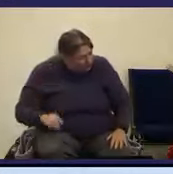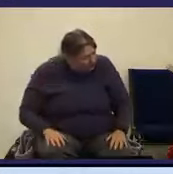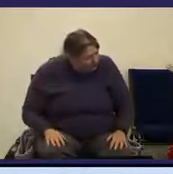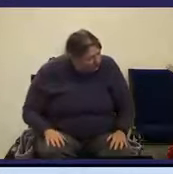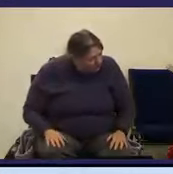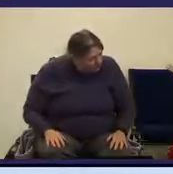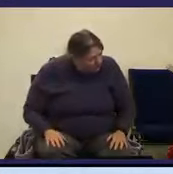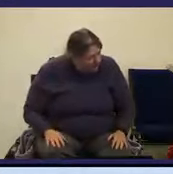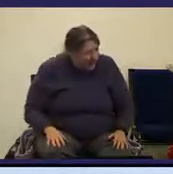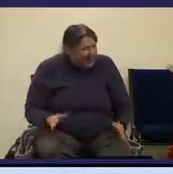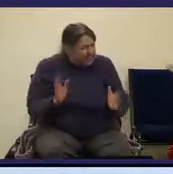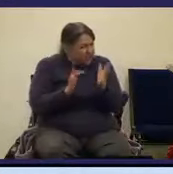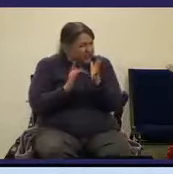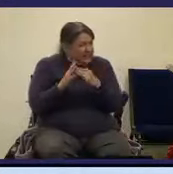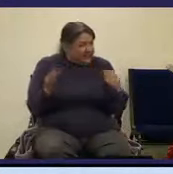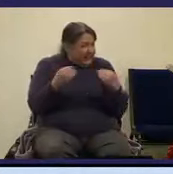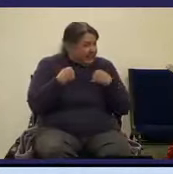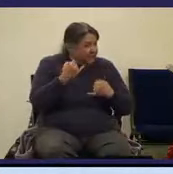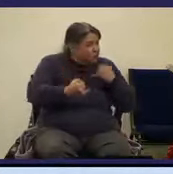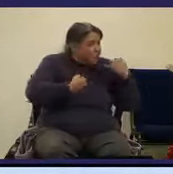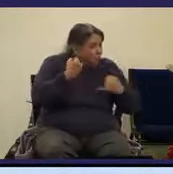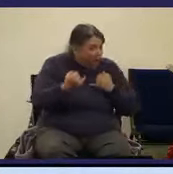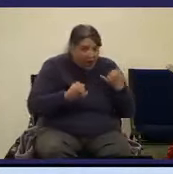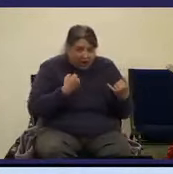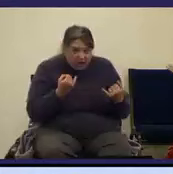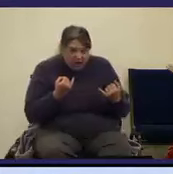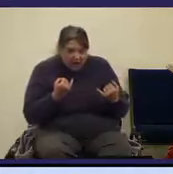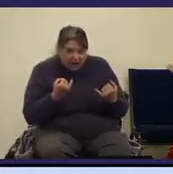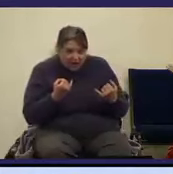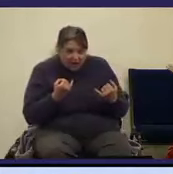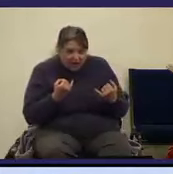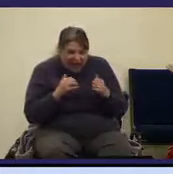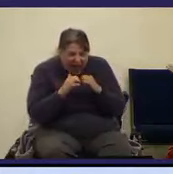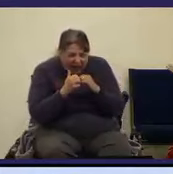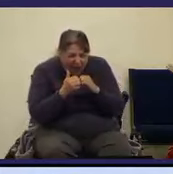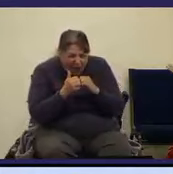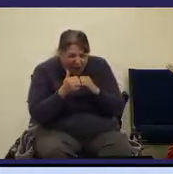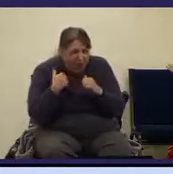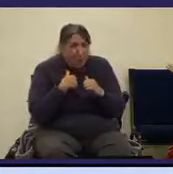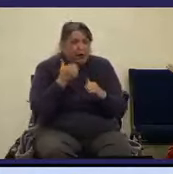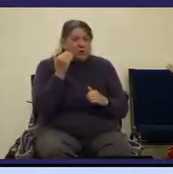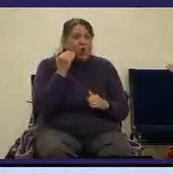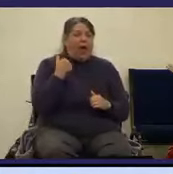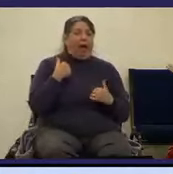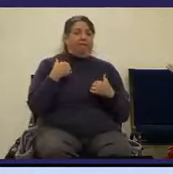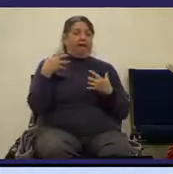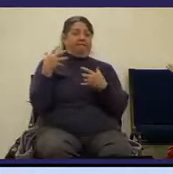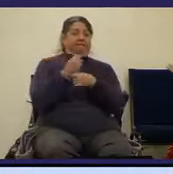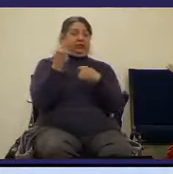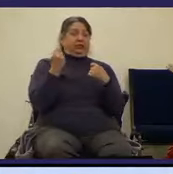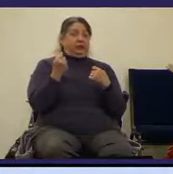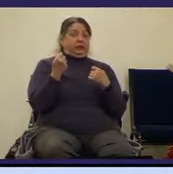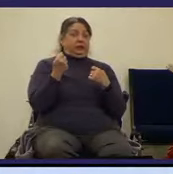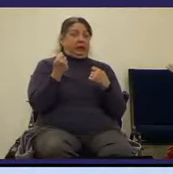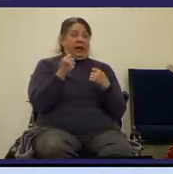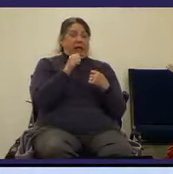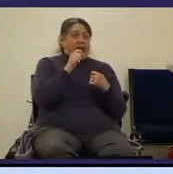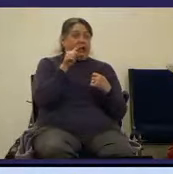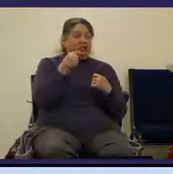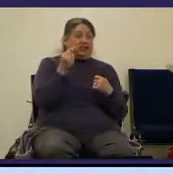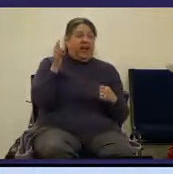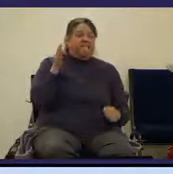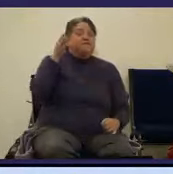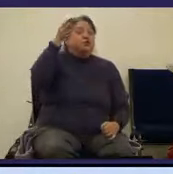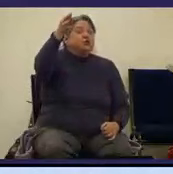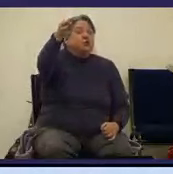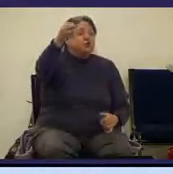have joy in knowing that we have victory. Not joy in knowing that victory is coming. Not joy